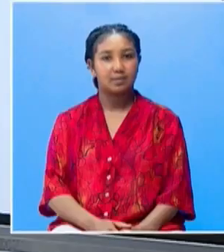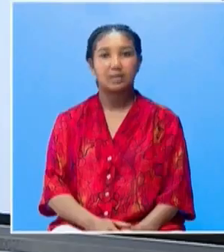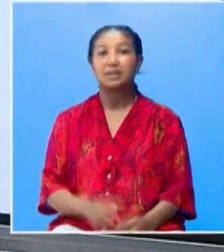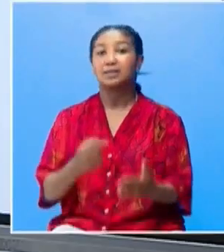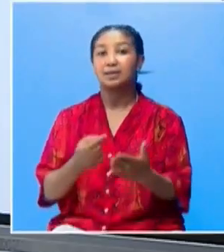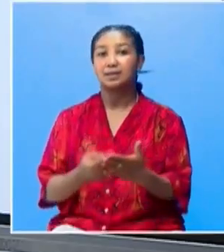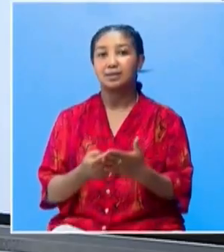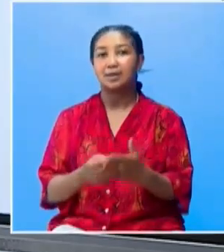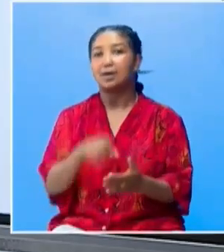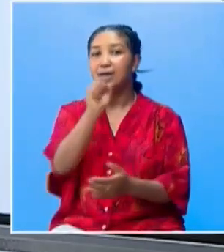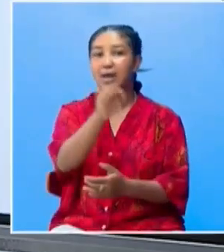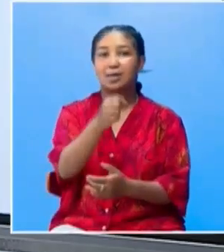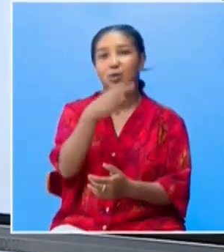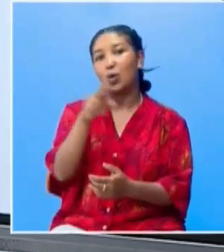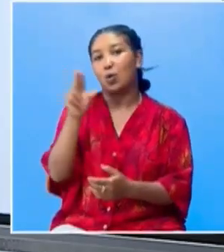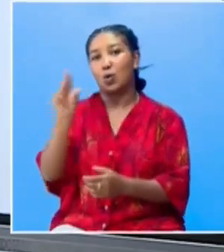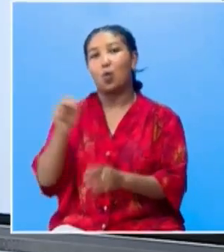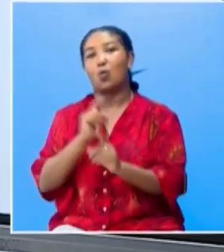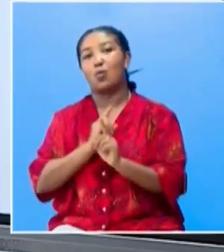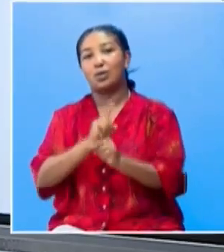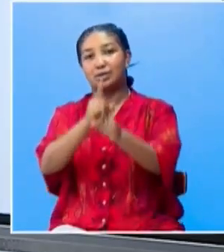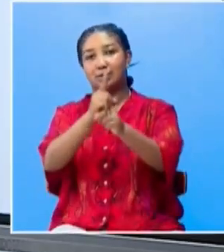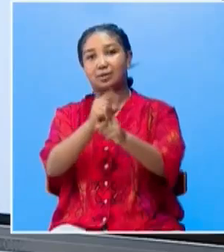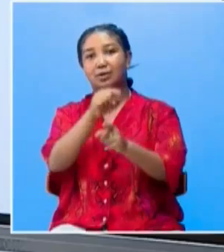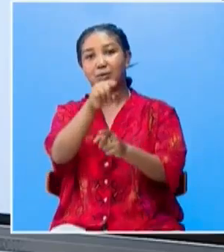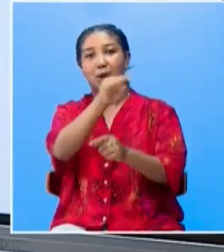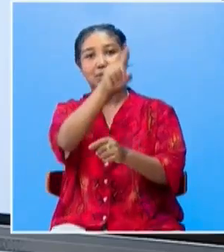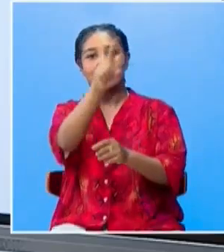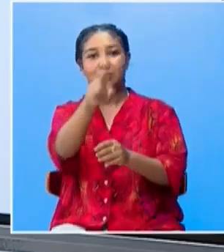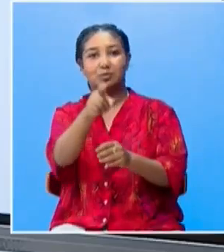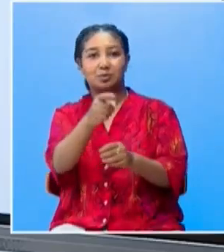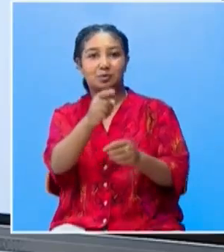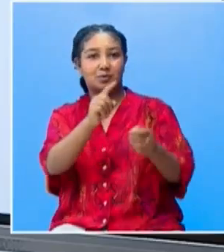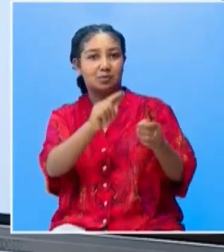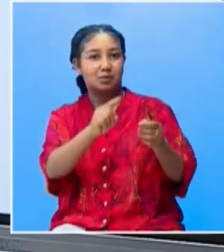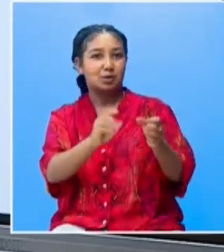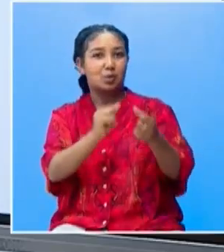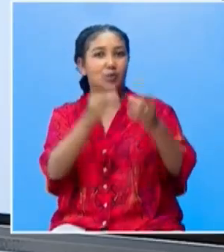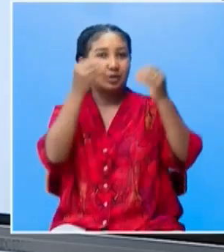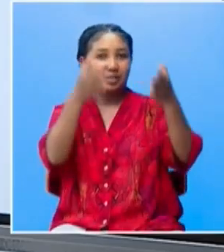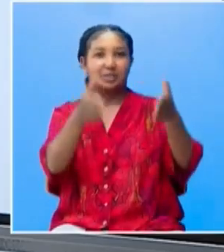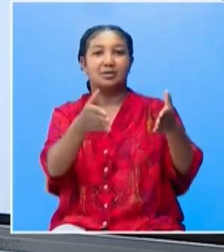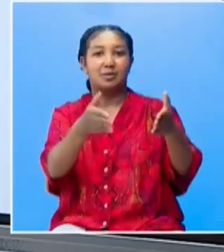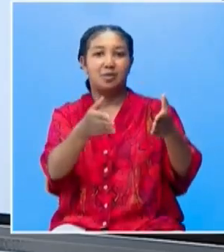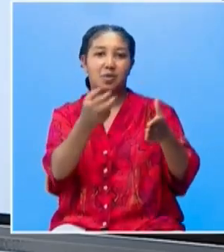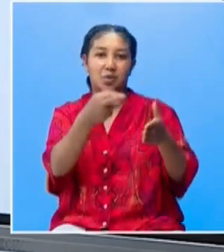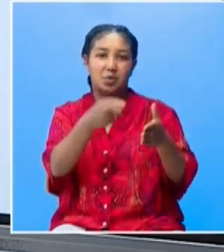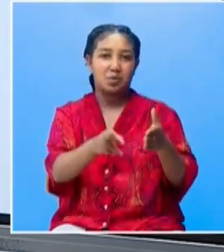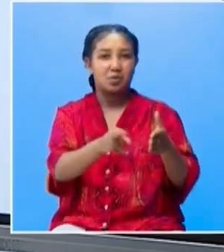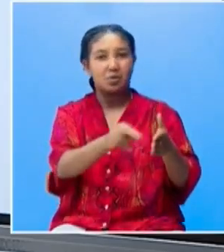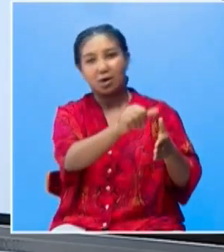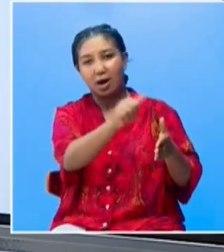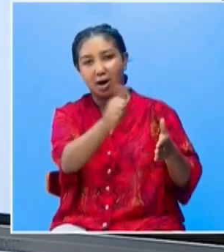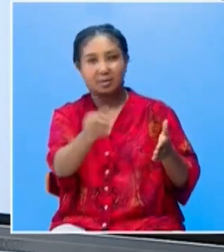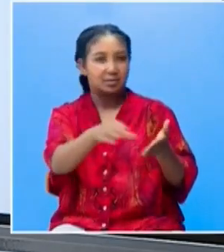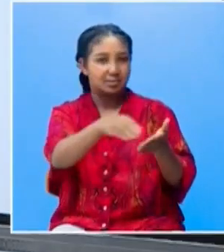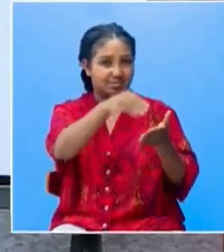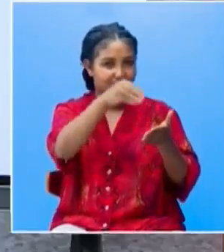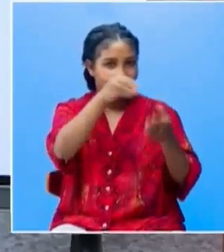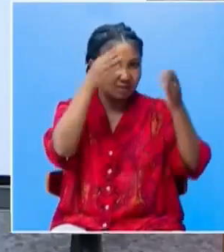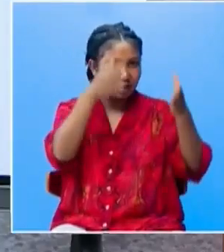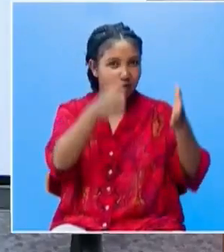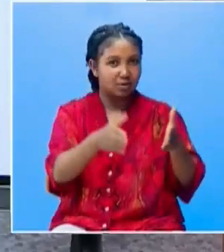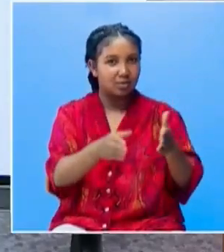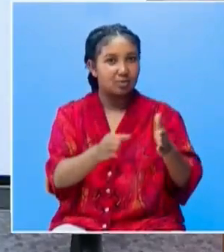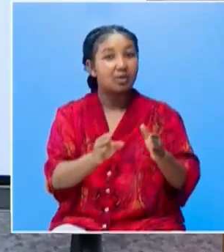This is a yes or no question. Maybe you ask this question for your sport teacher or for your other subject teachers.